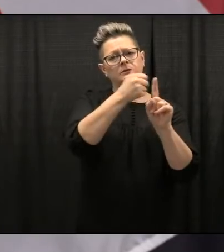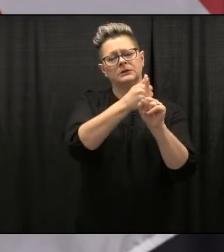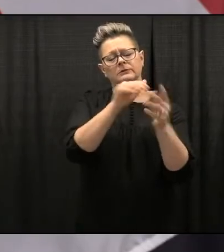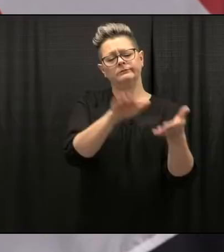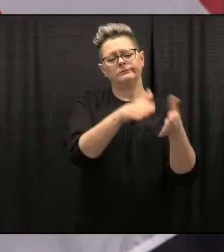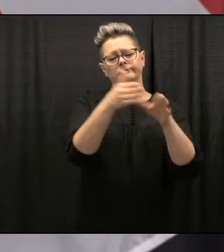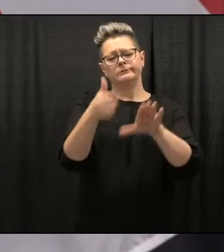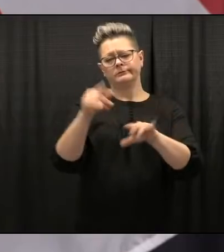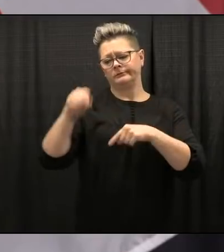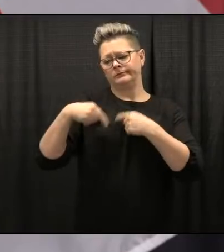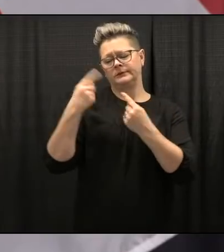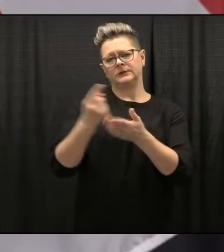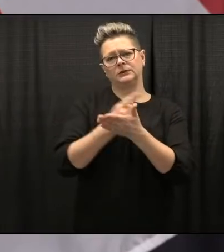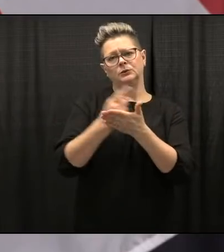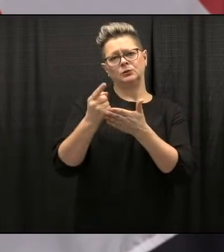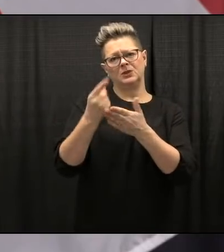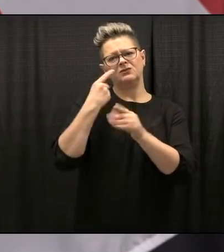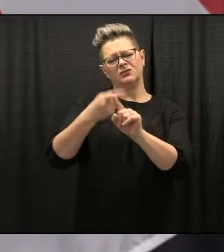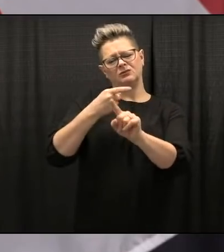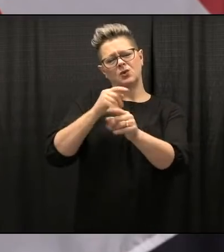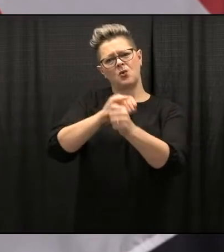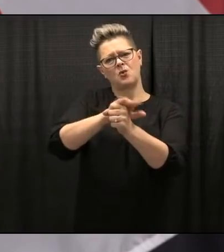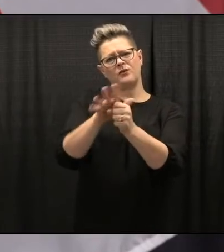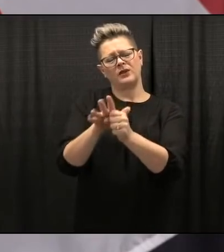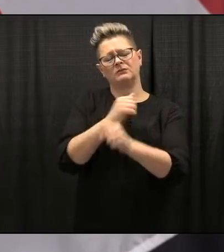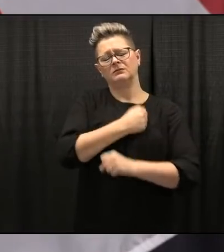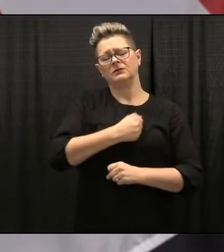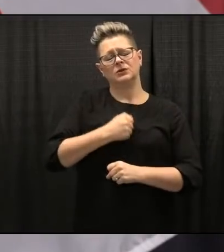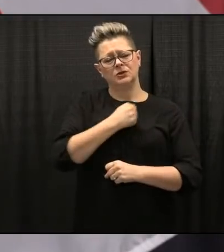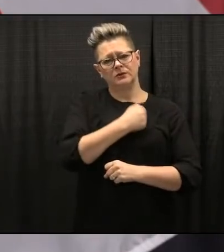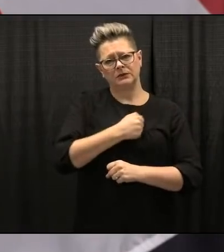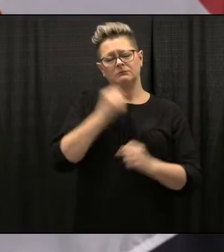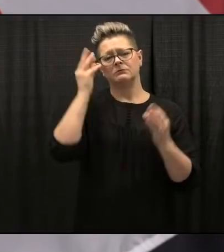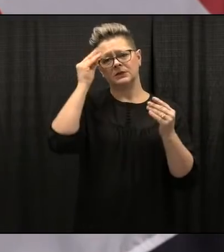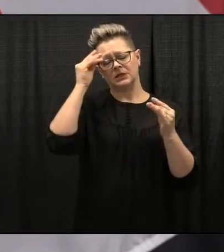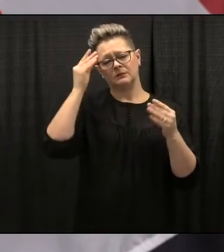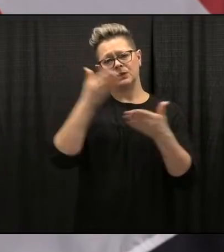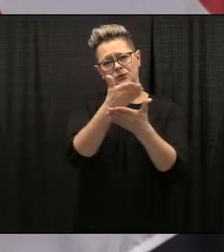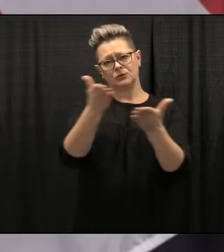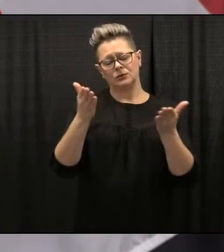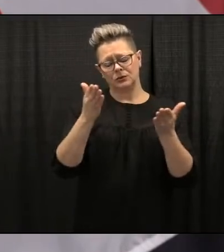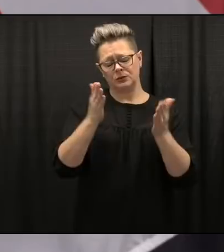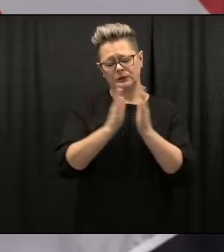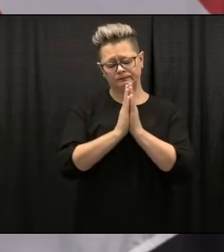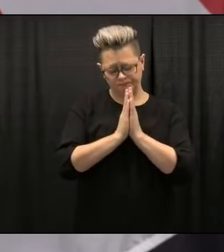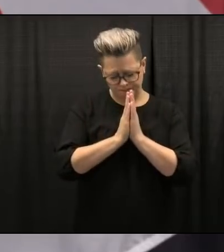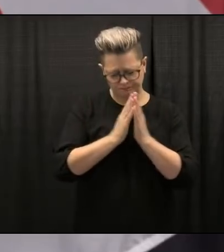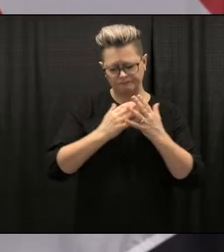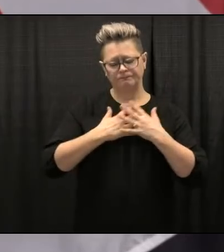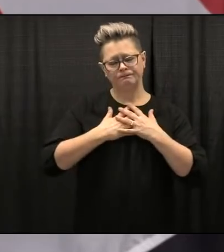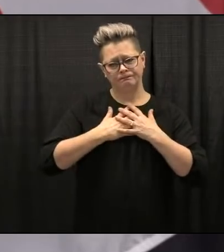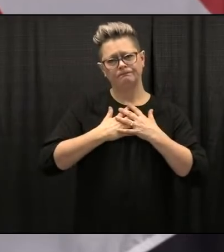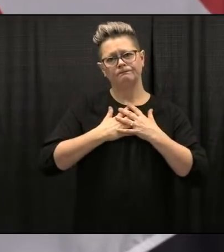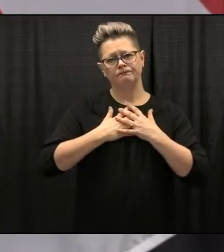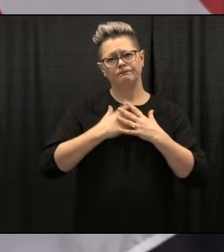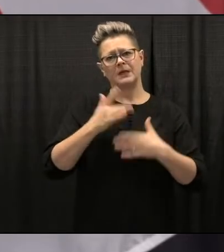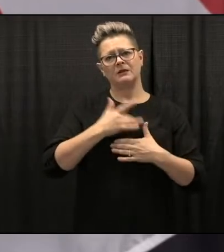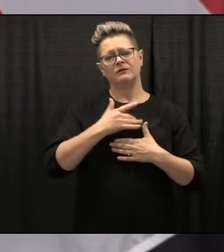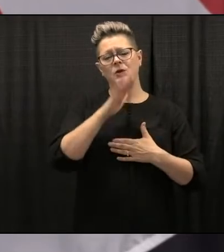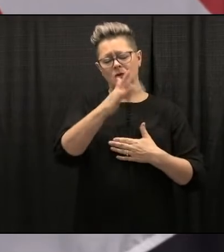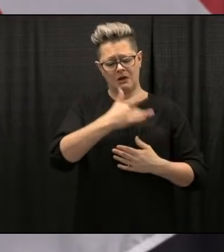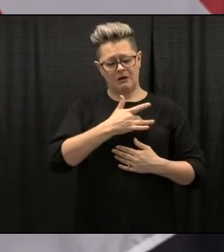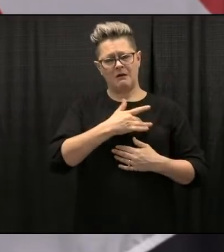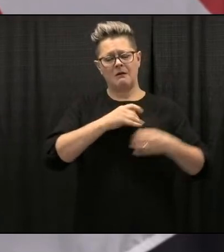to COVID-19. Please know that we are thinking of you, and together we feel the weight of your heavy